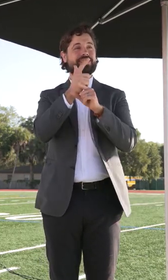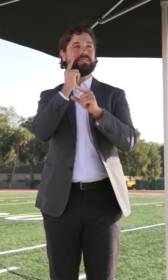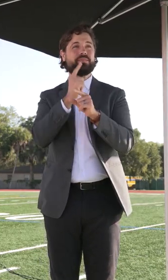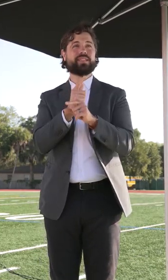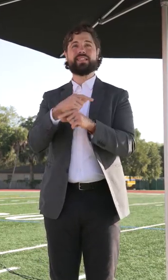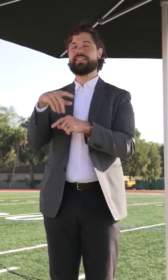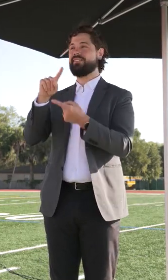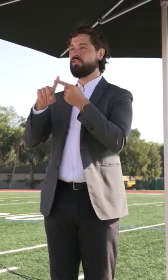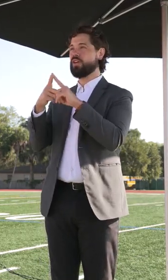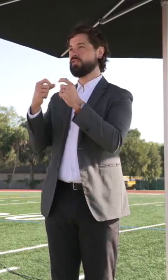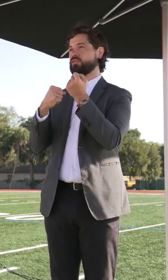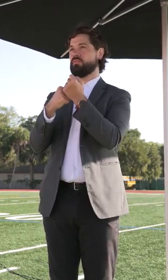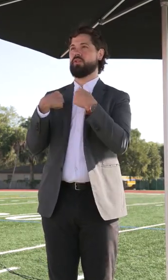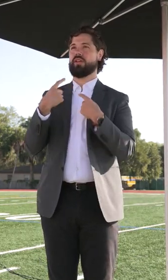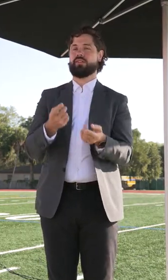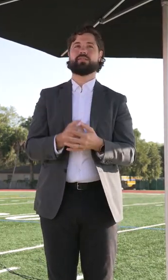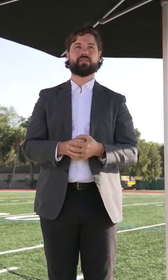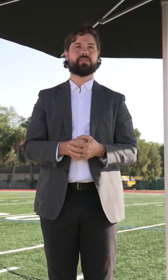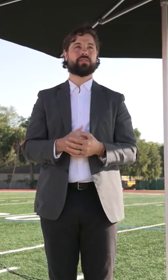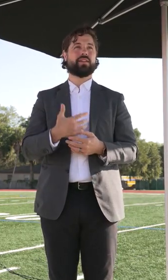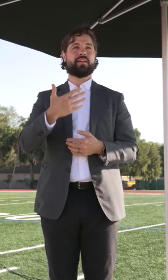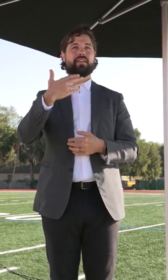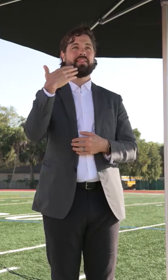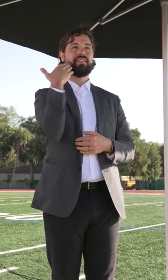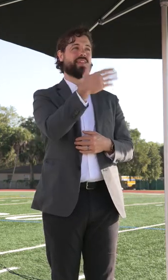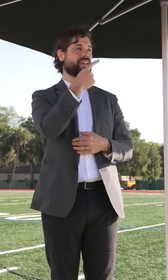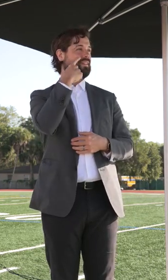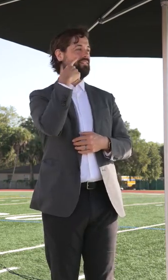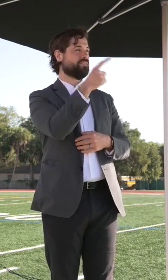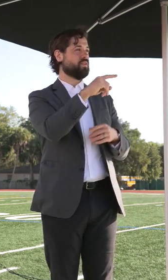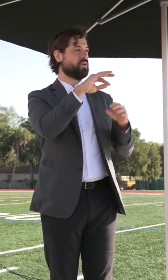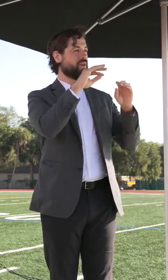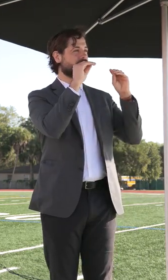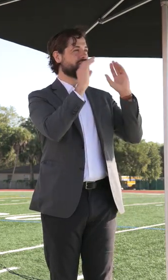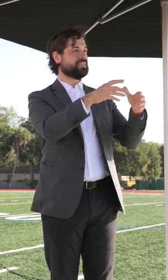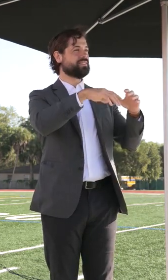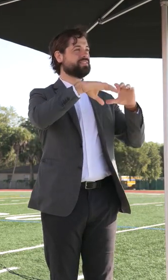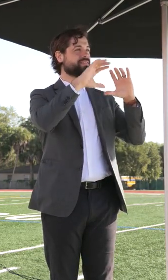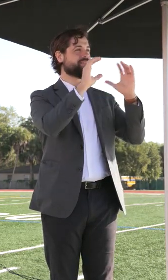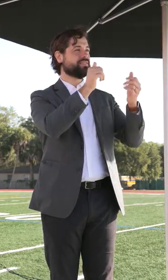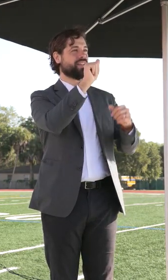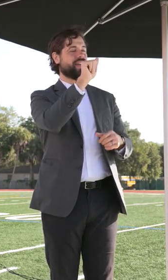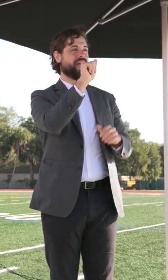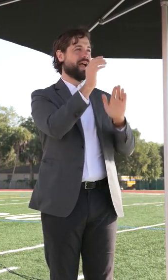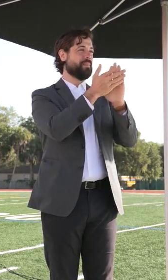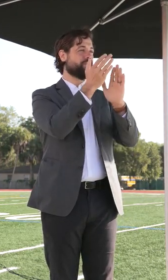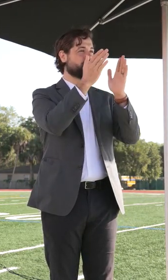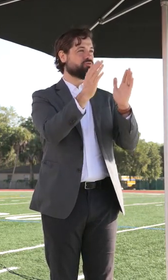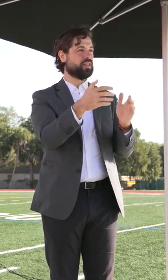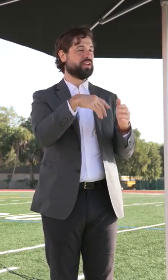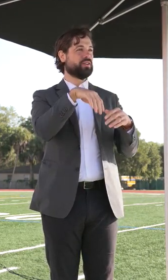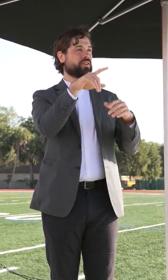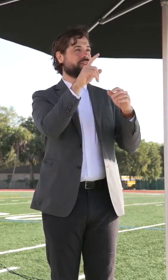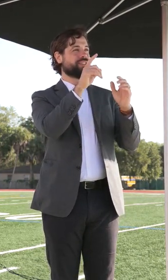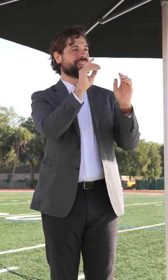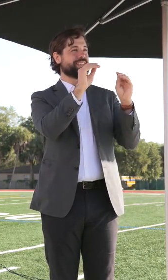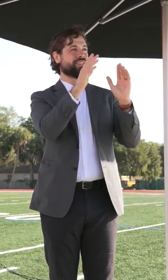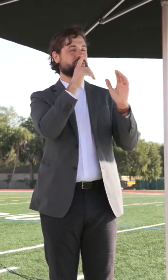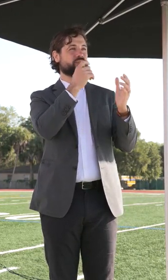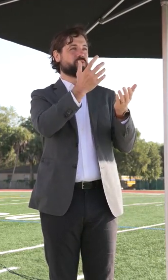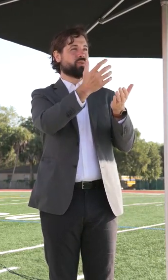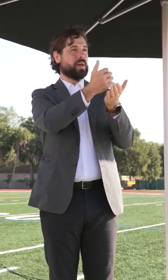us. Salutations to the caring faculty, administrators, and staff who fed our brains and nurtured our